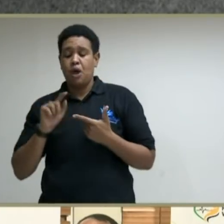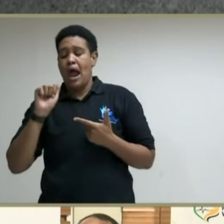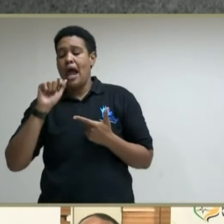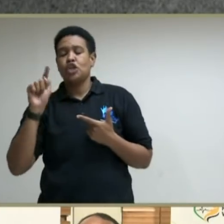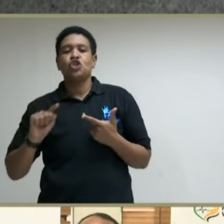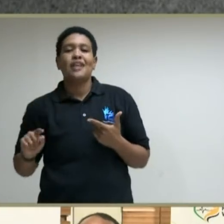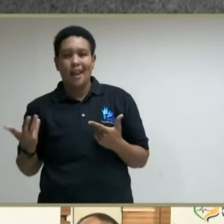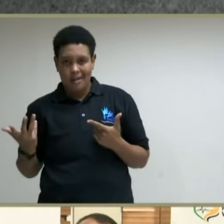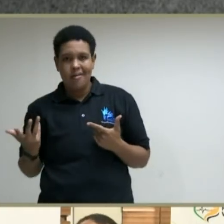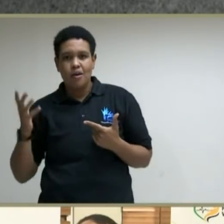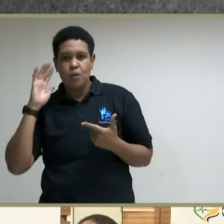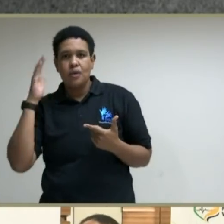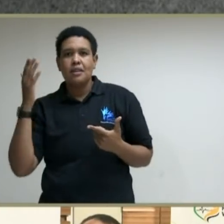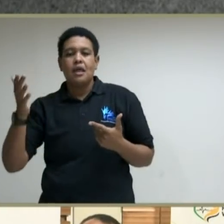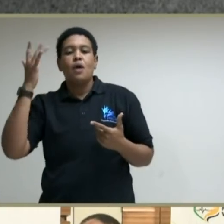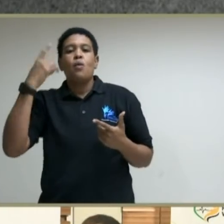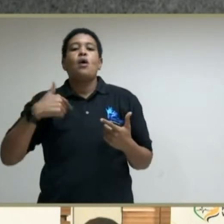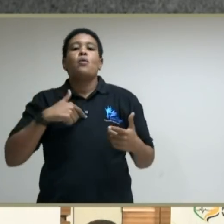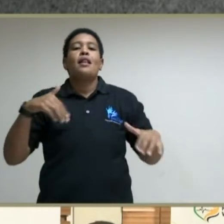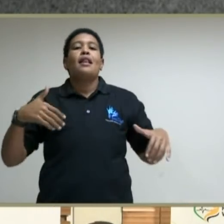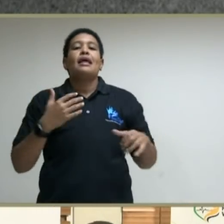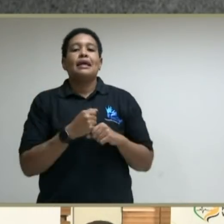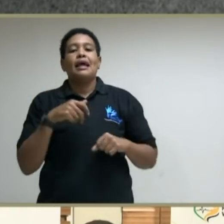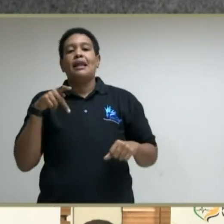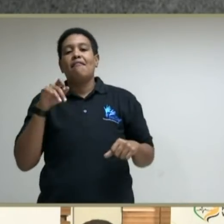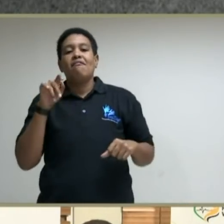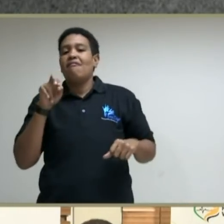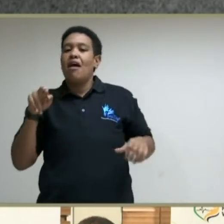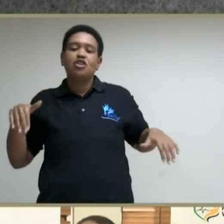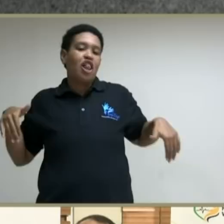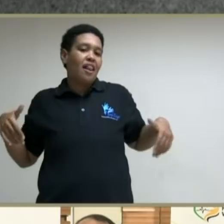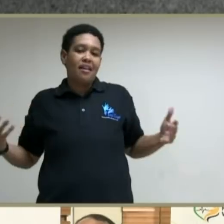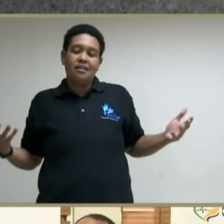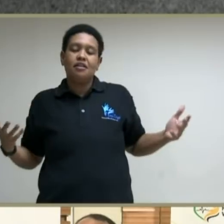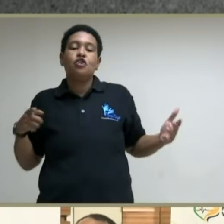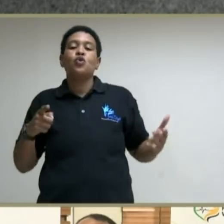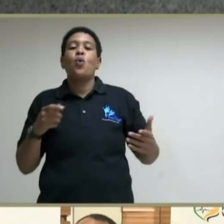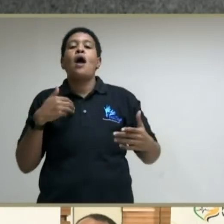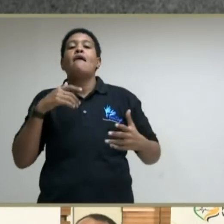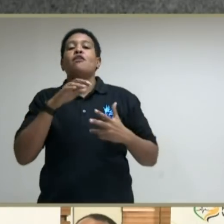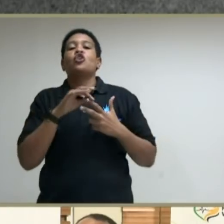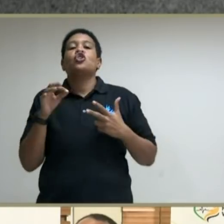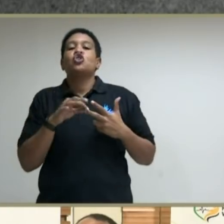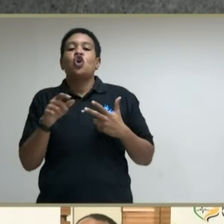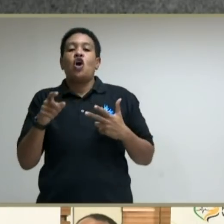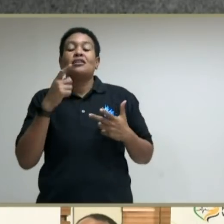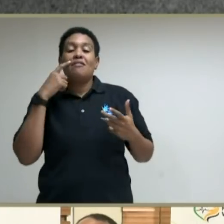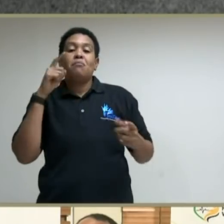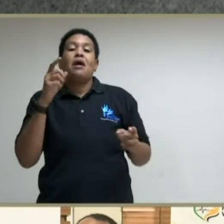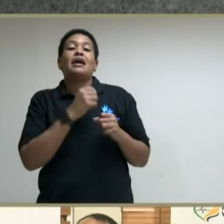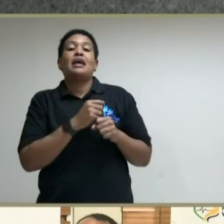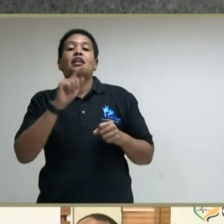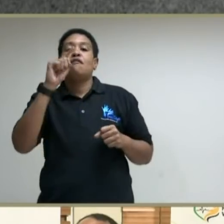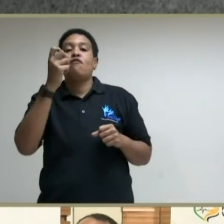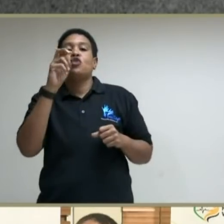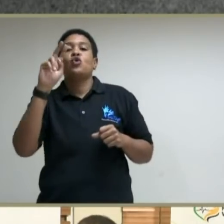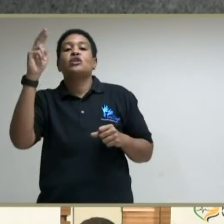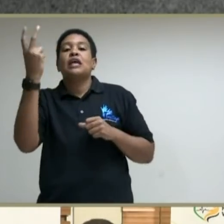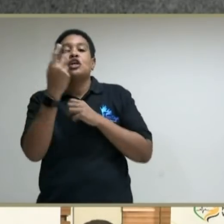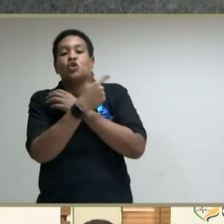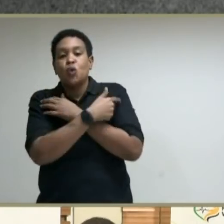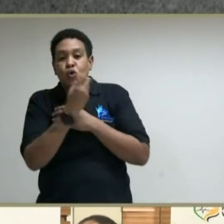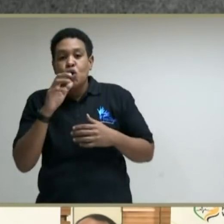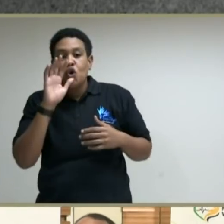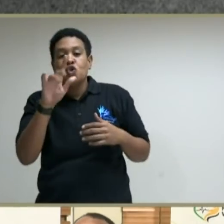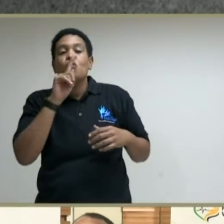AstraZeneca, because of course we're yet to get the Pfizer, and you have the choice of getting first or second dose or